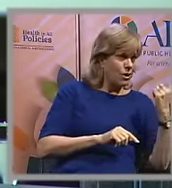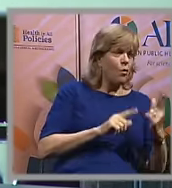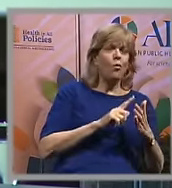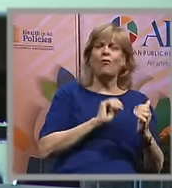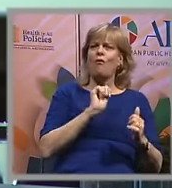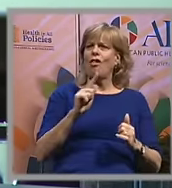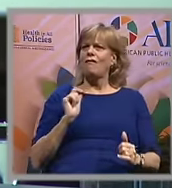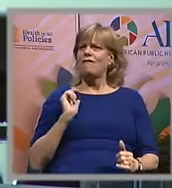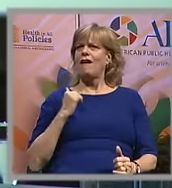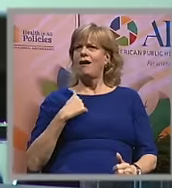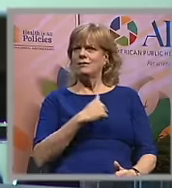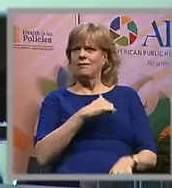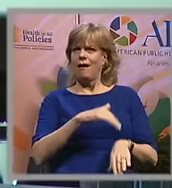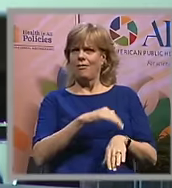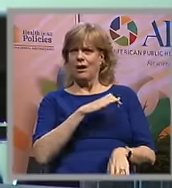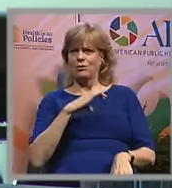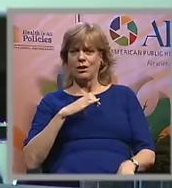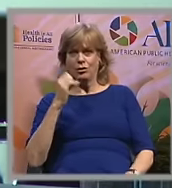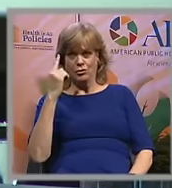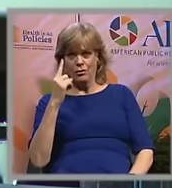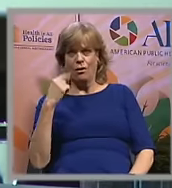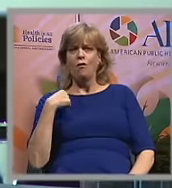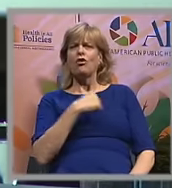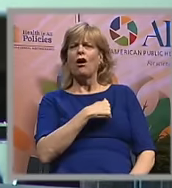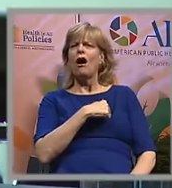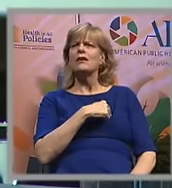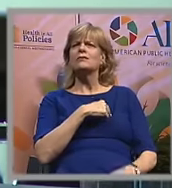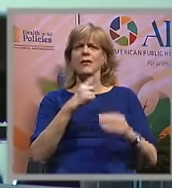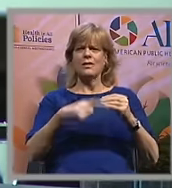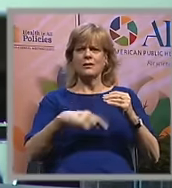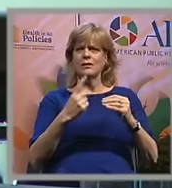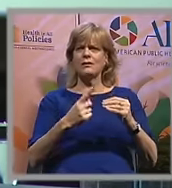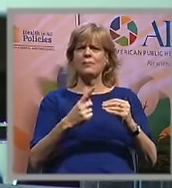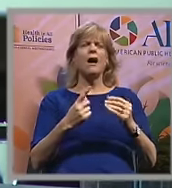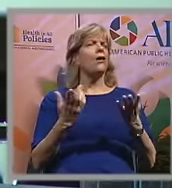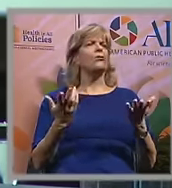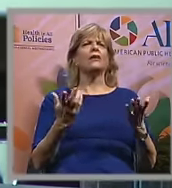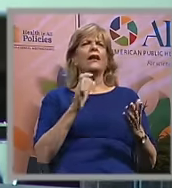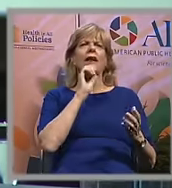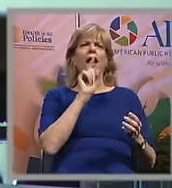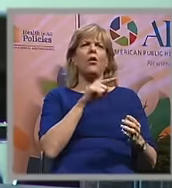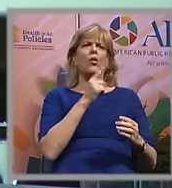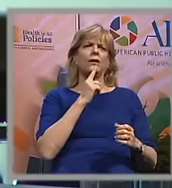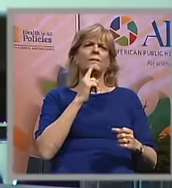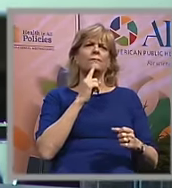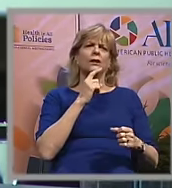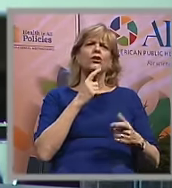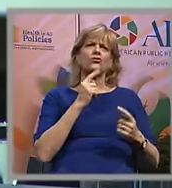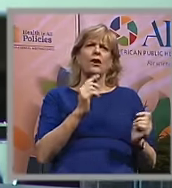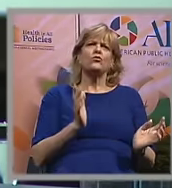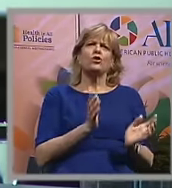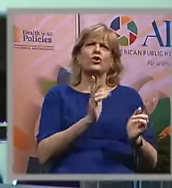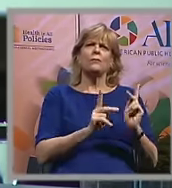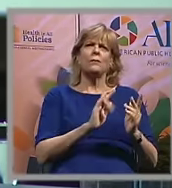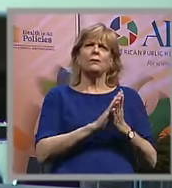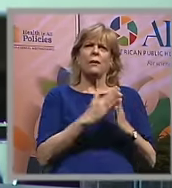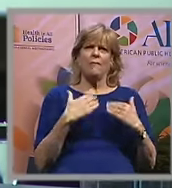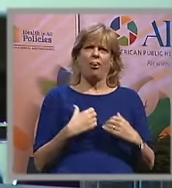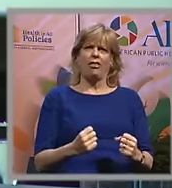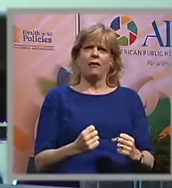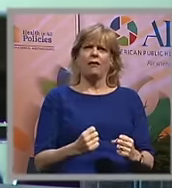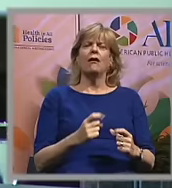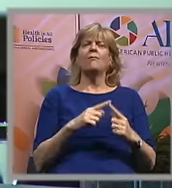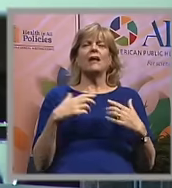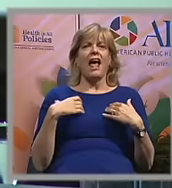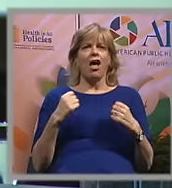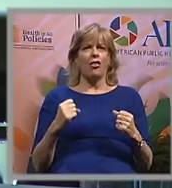council understand, is that for us, this is about more than ensuring people are healthy. It's about recognizing that health is a